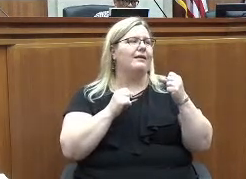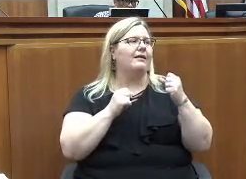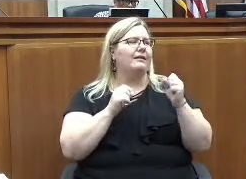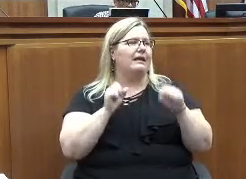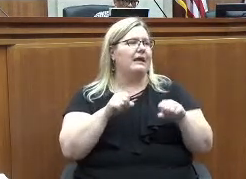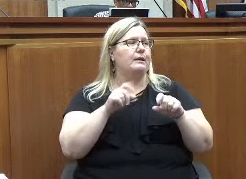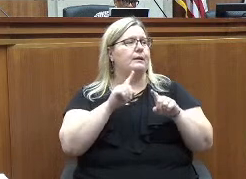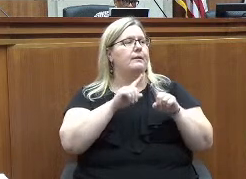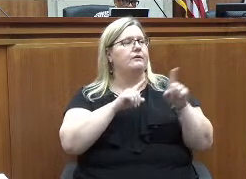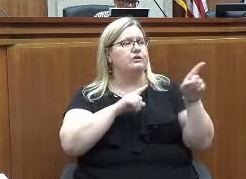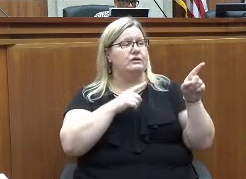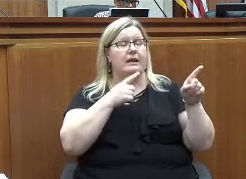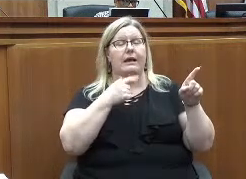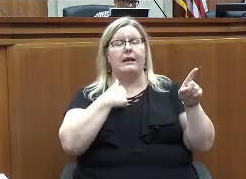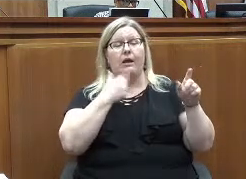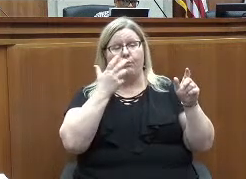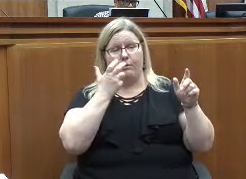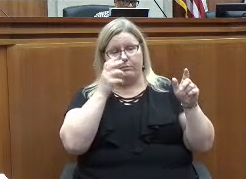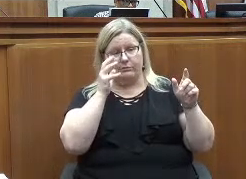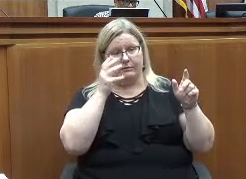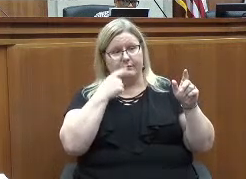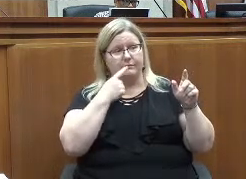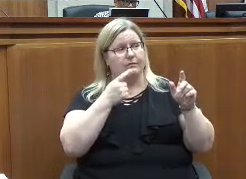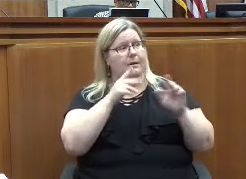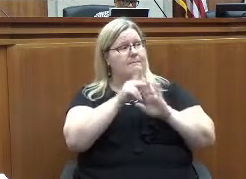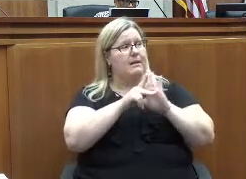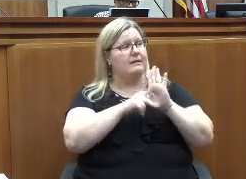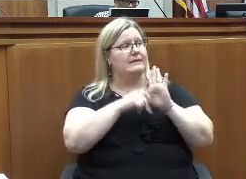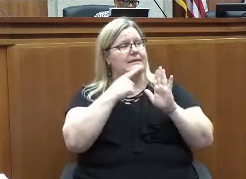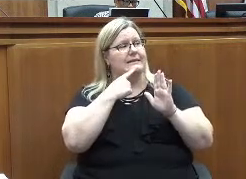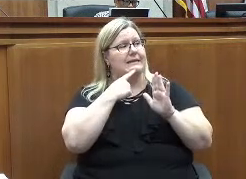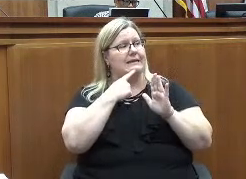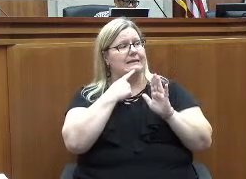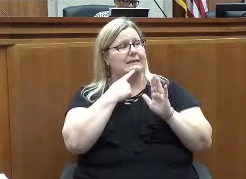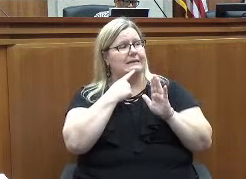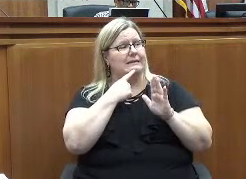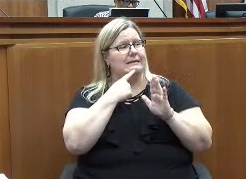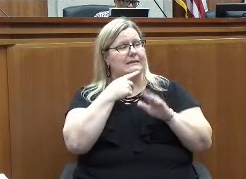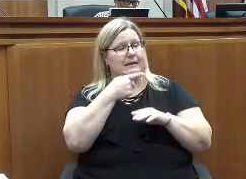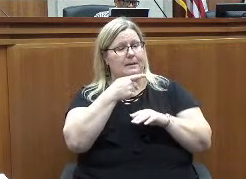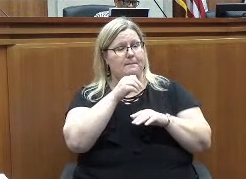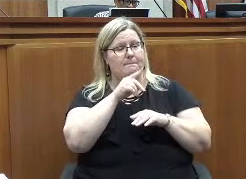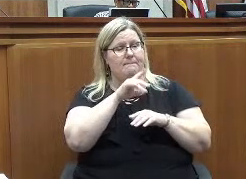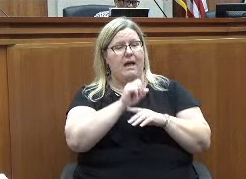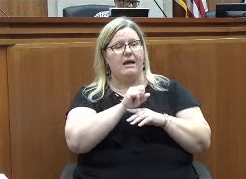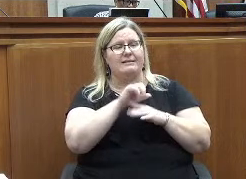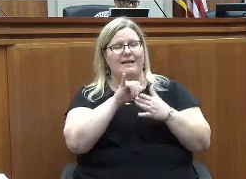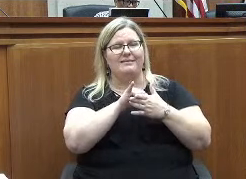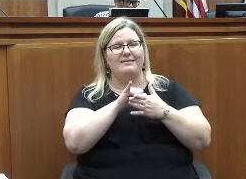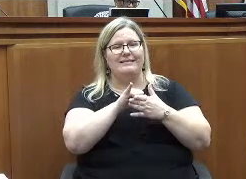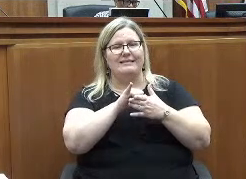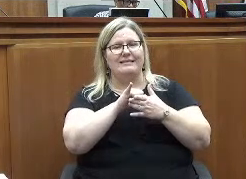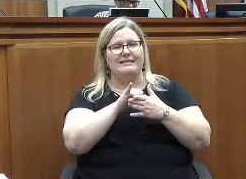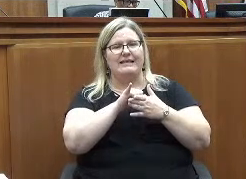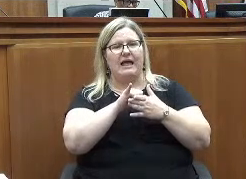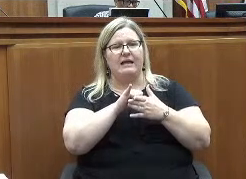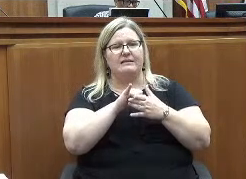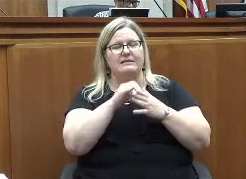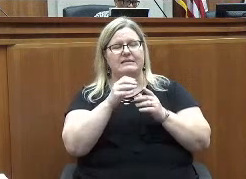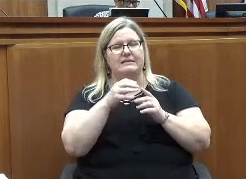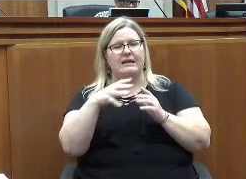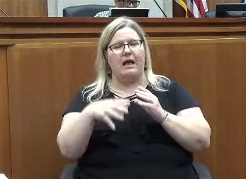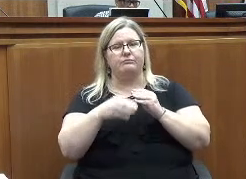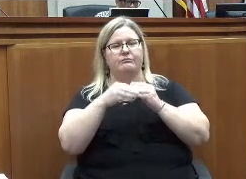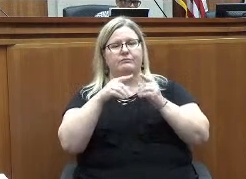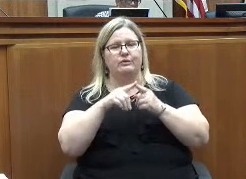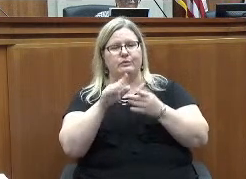want- that policy does say regarding this, that the pods are an extension of the school and all state